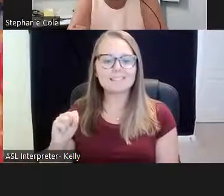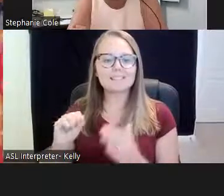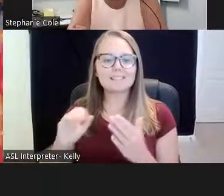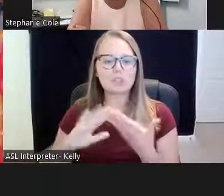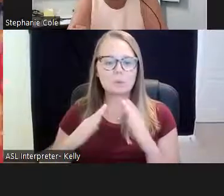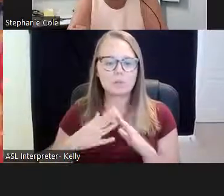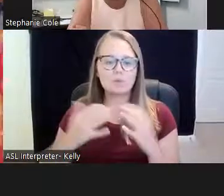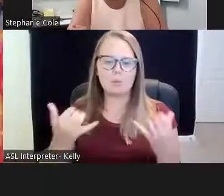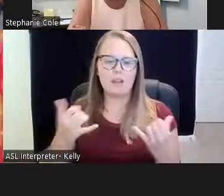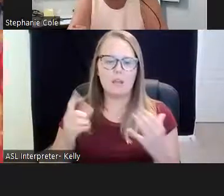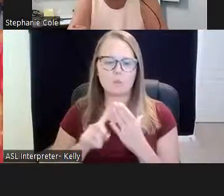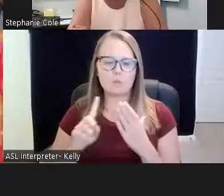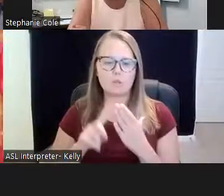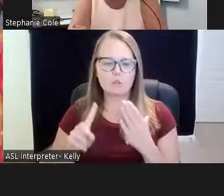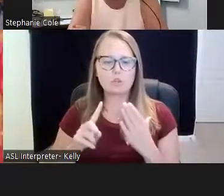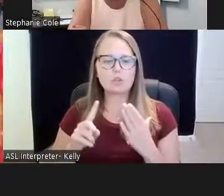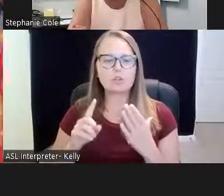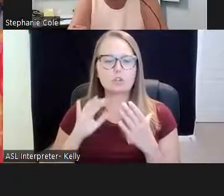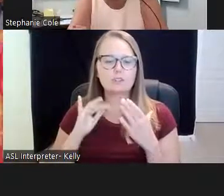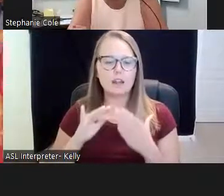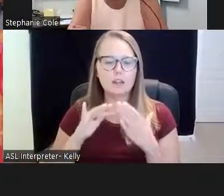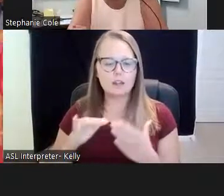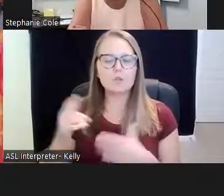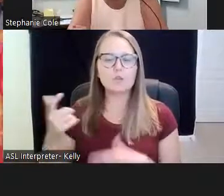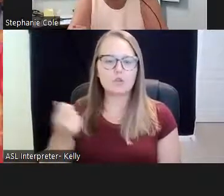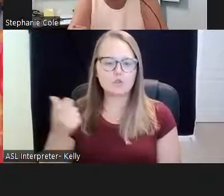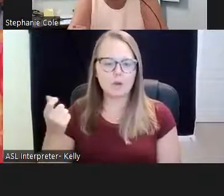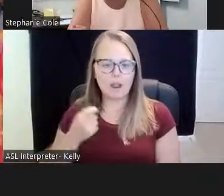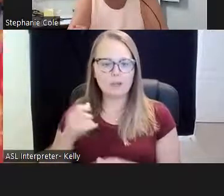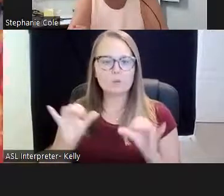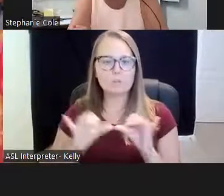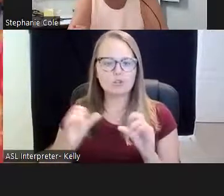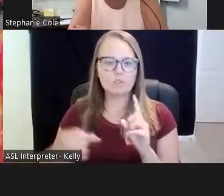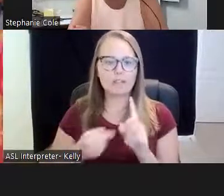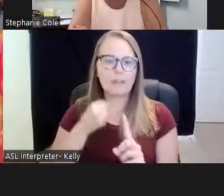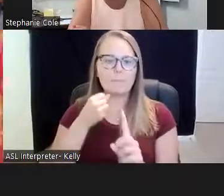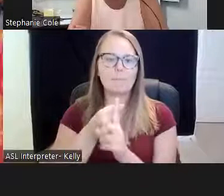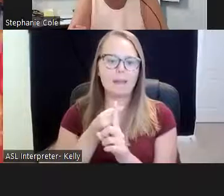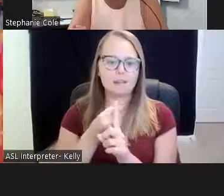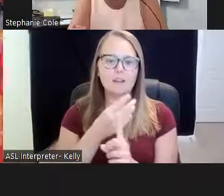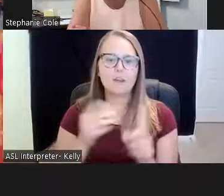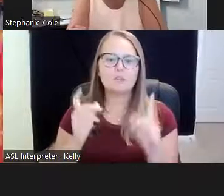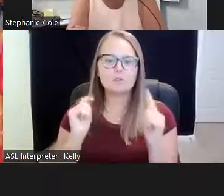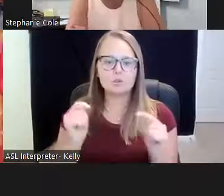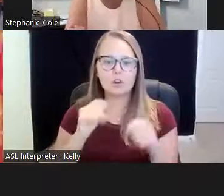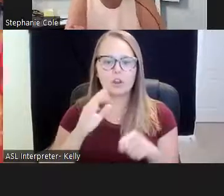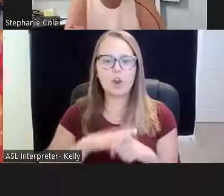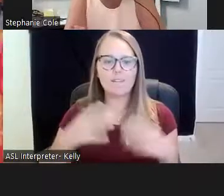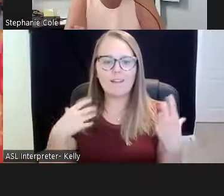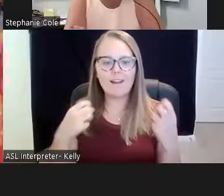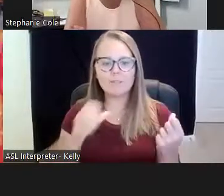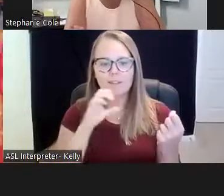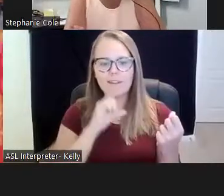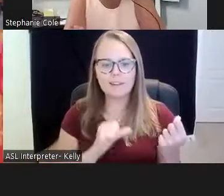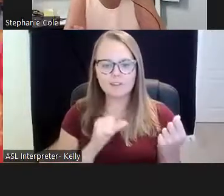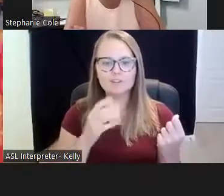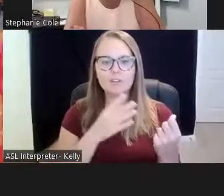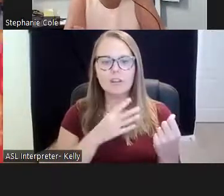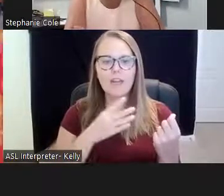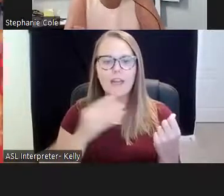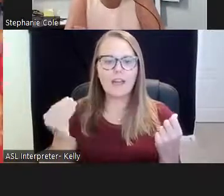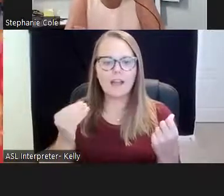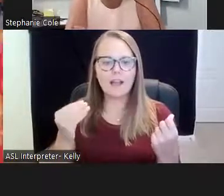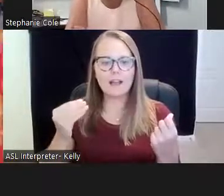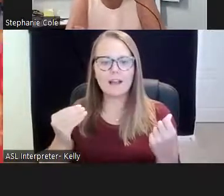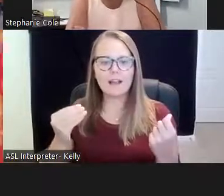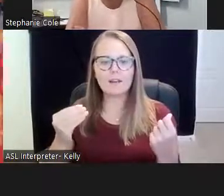in a research study through a grant from the Retirement Research Foundation, measure the impact of tutoring on healthy aging, and we are